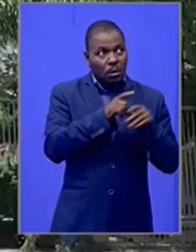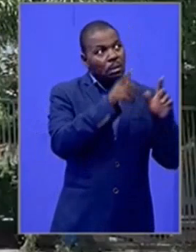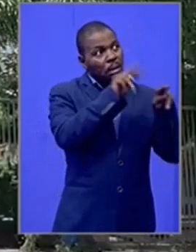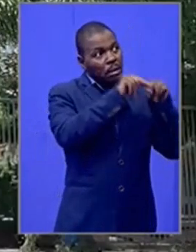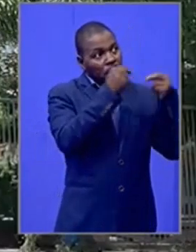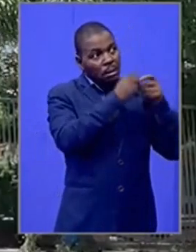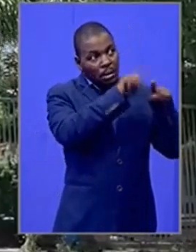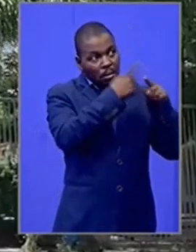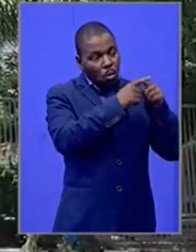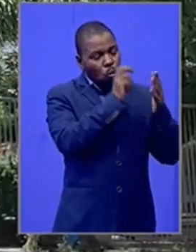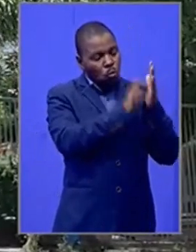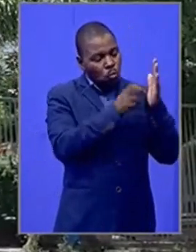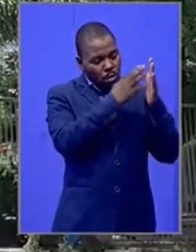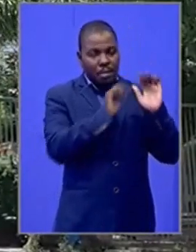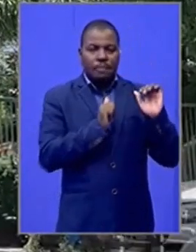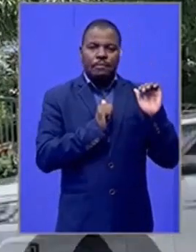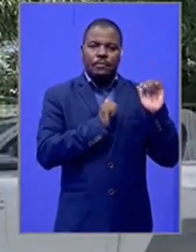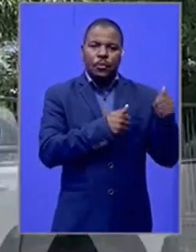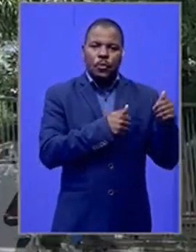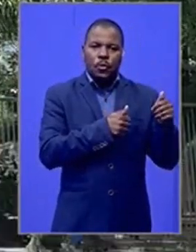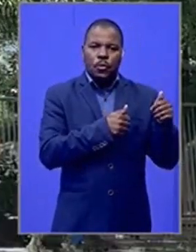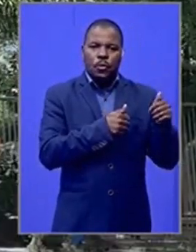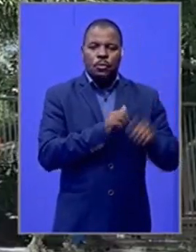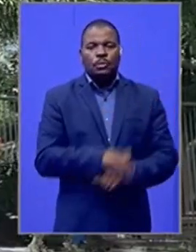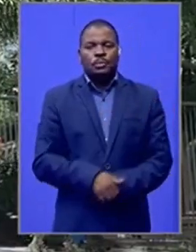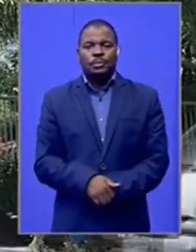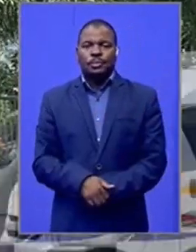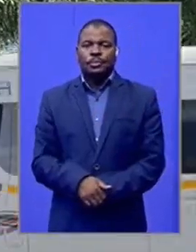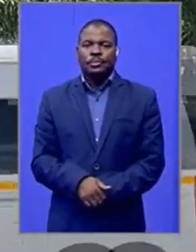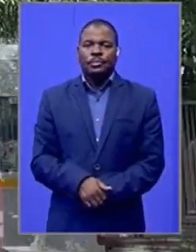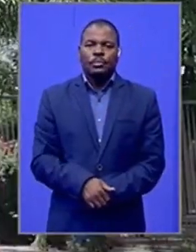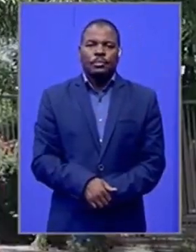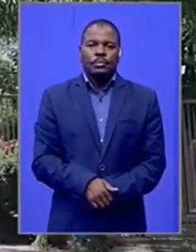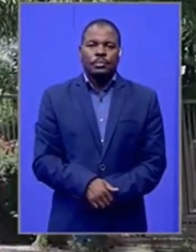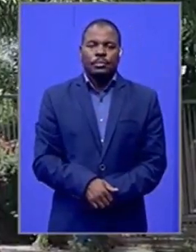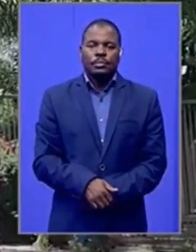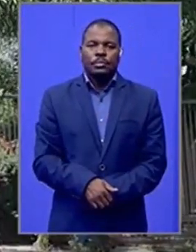komiti-phethisi ya Bosetshaba mo lenaaneng leno. Ke Katlego Nyoni wa dikgang tsa SABC Polokwane.